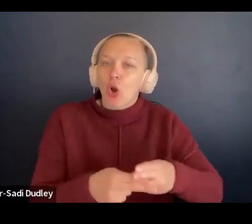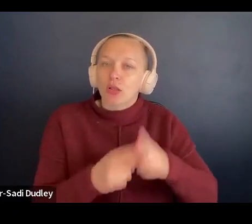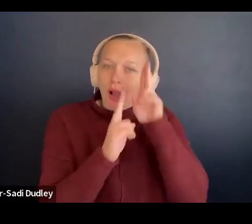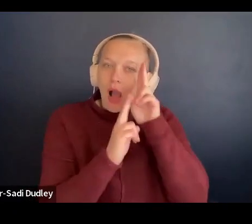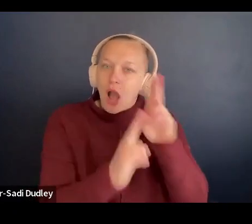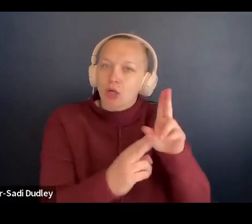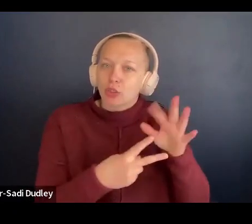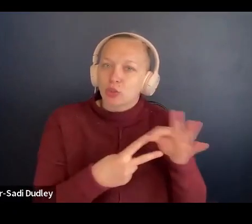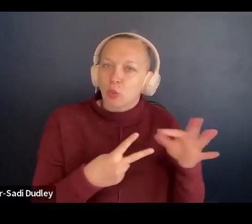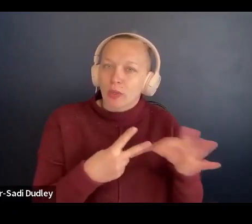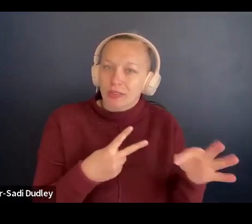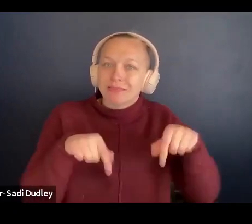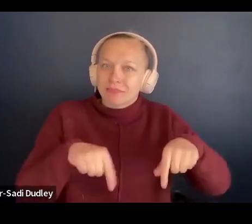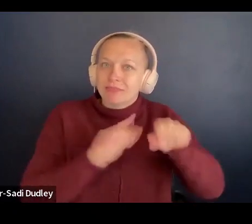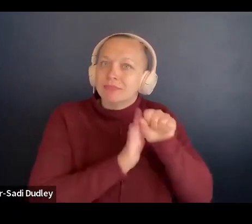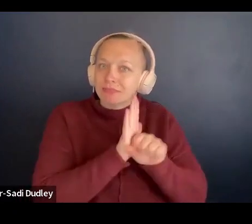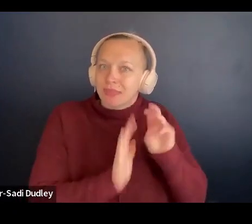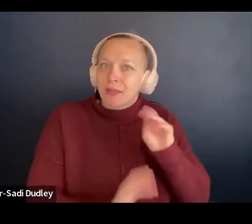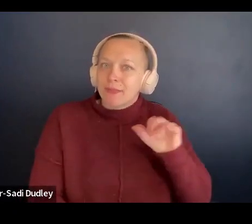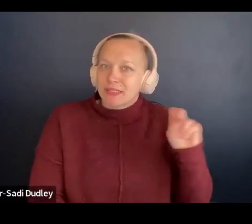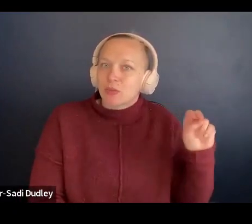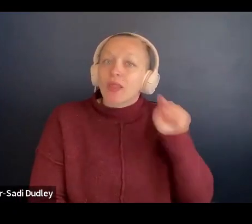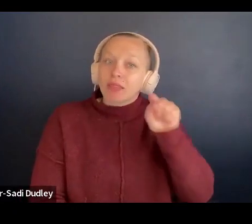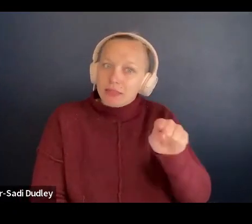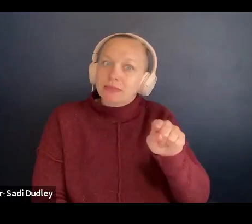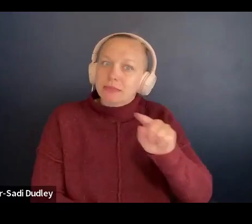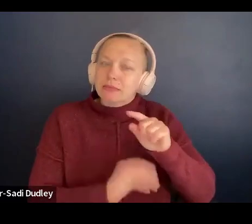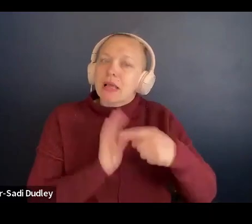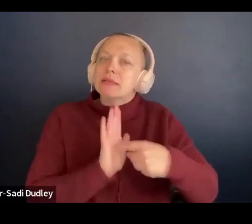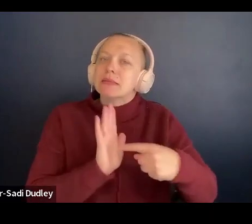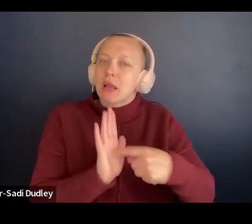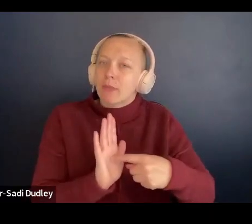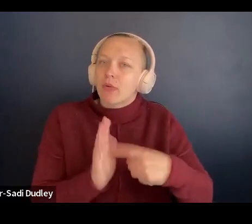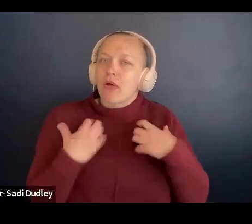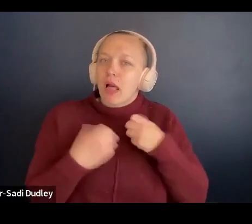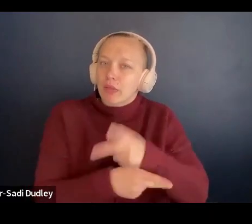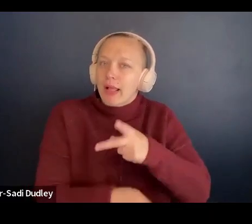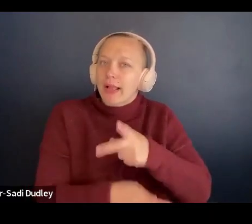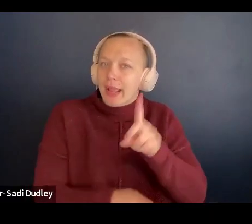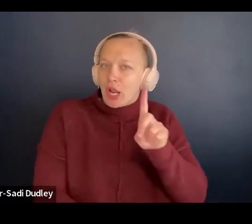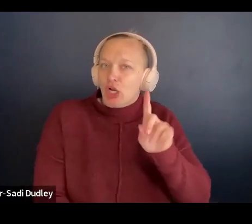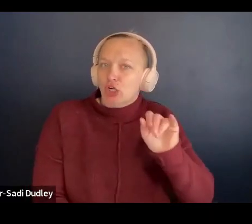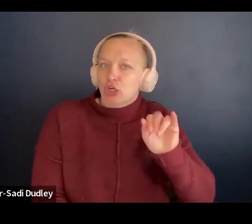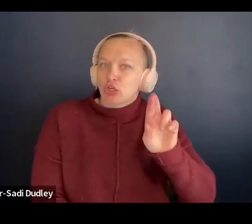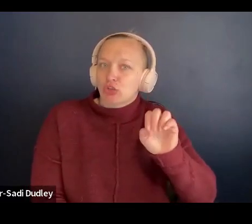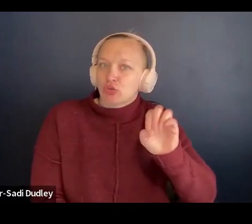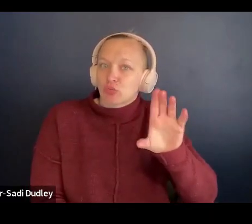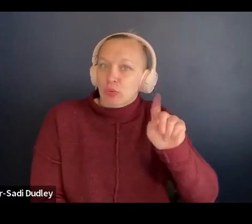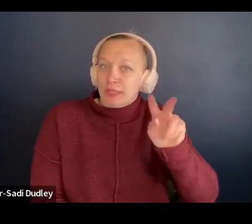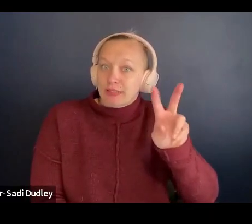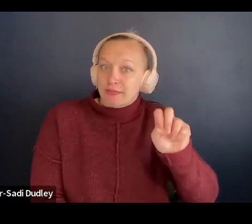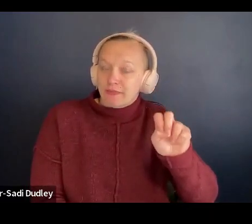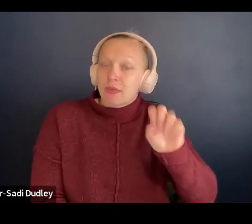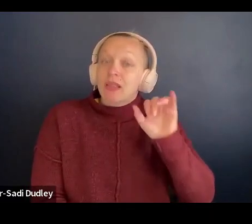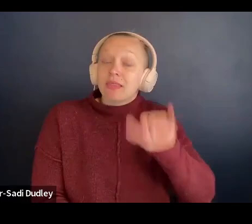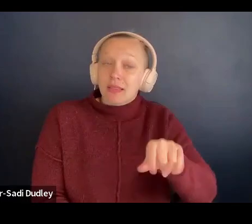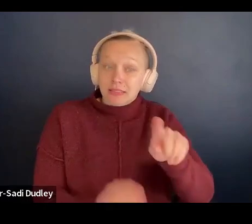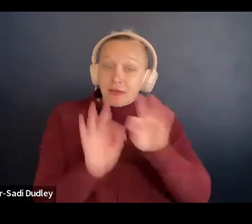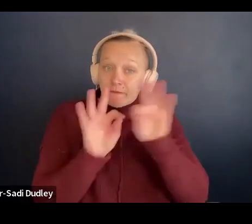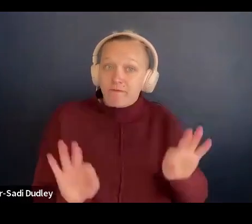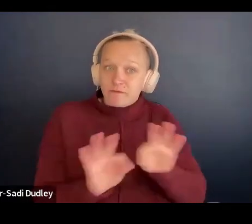a healthcare directive. So as you can see on this form, this is electing a healthcare